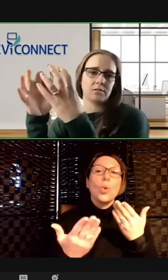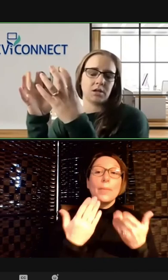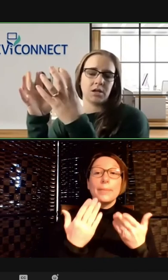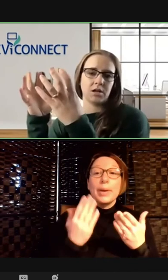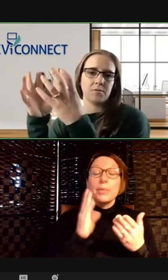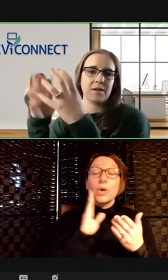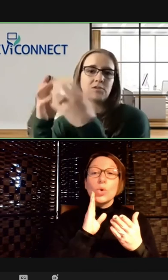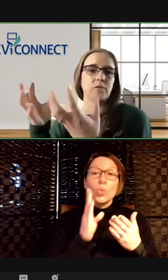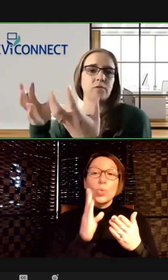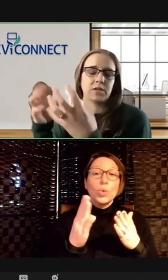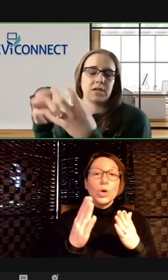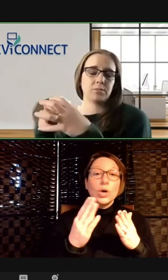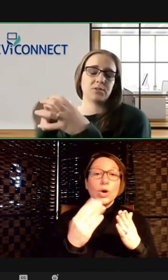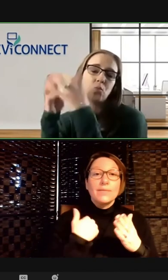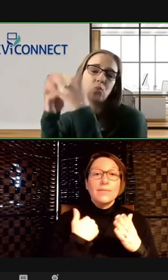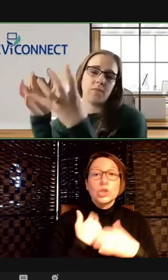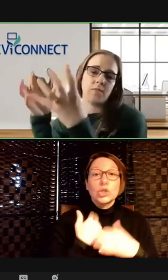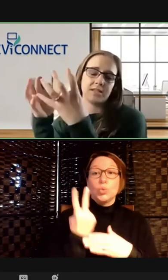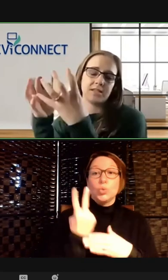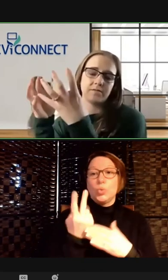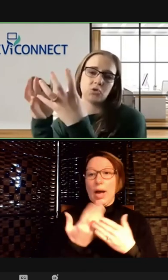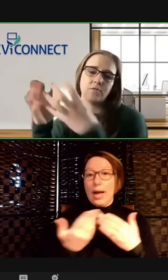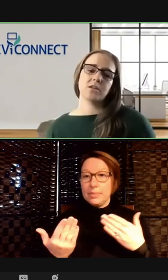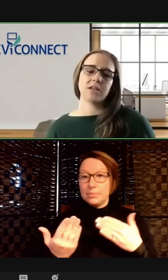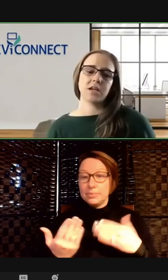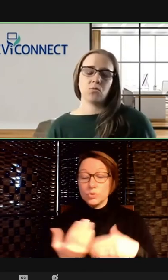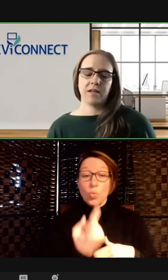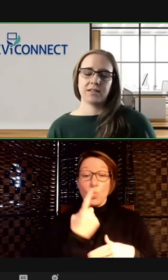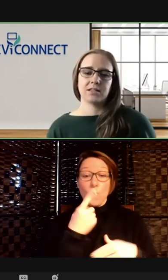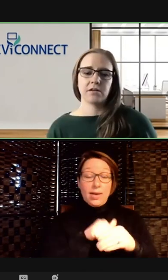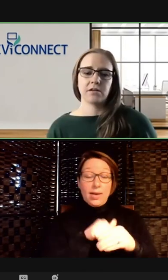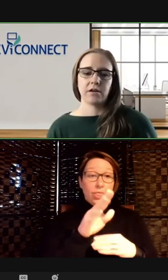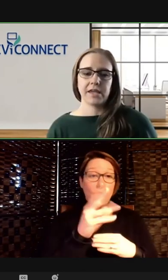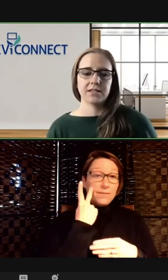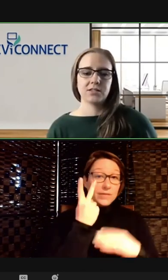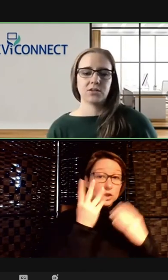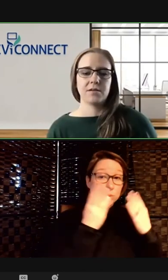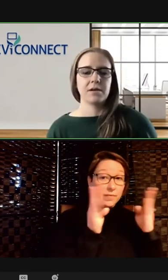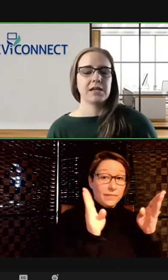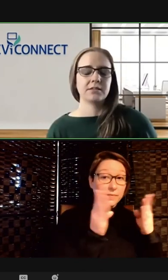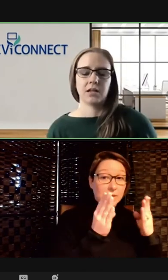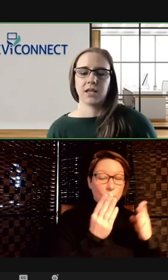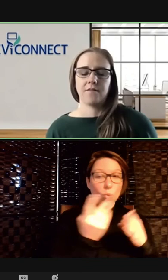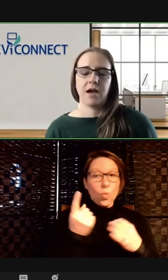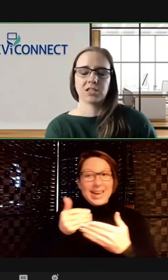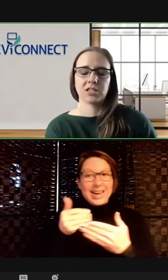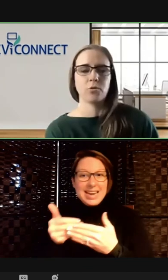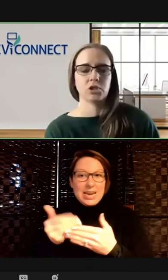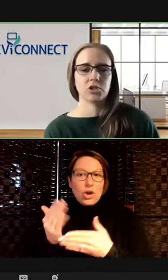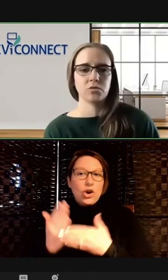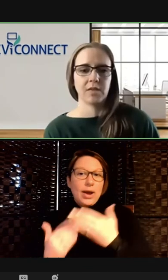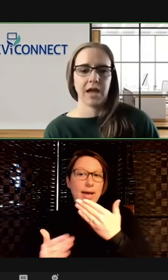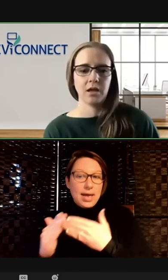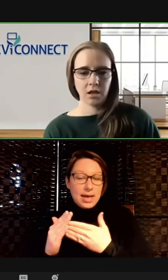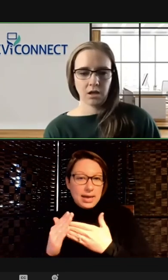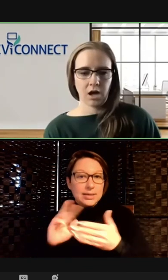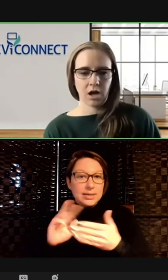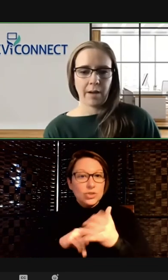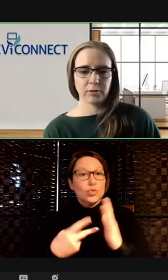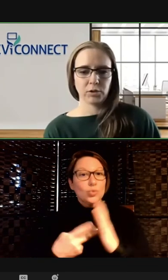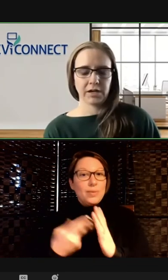one, you might have 2 of those items. So one that's in their visual field and one that's near their hands. So they might incidentally have exposure to